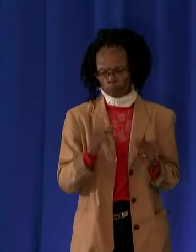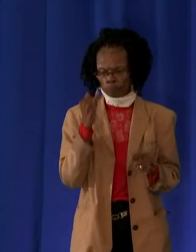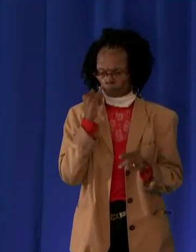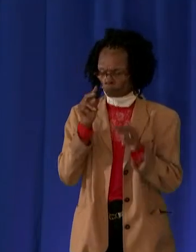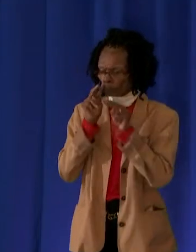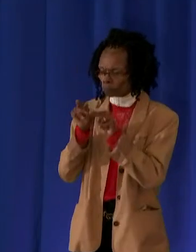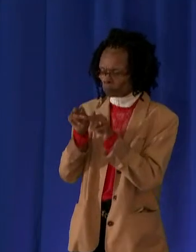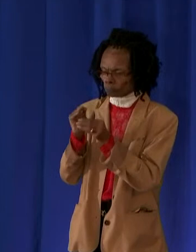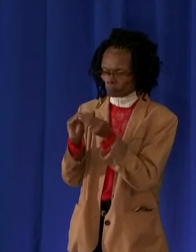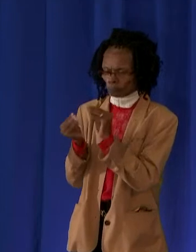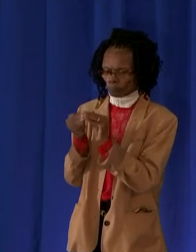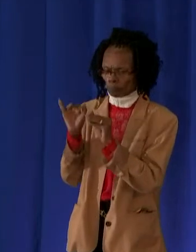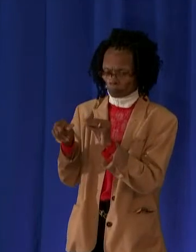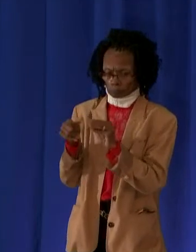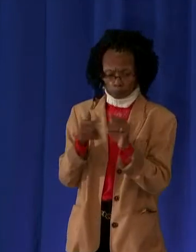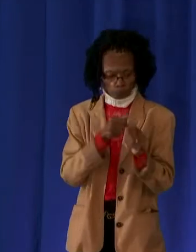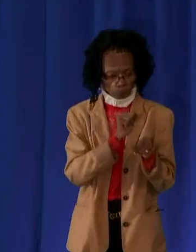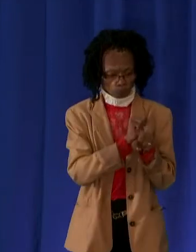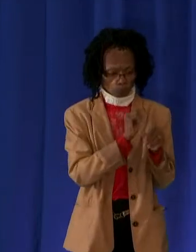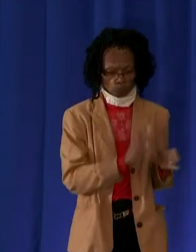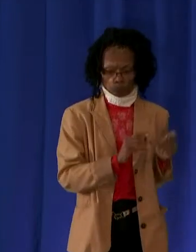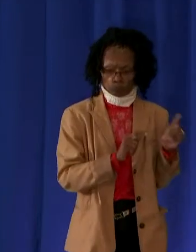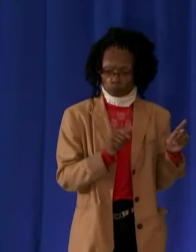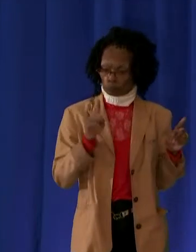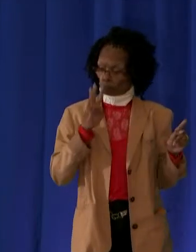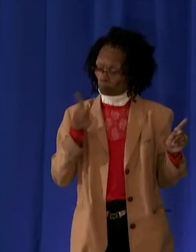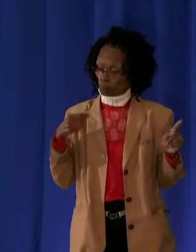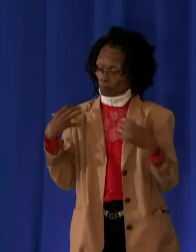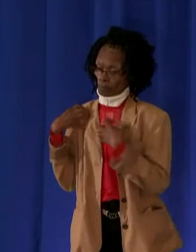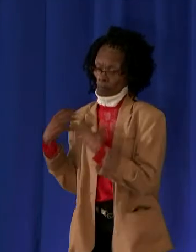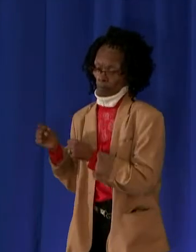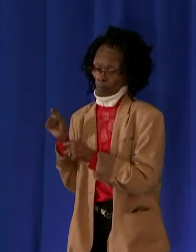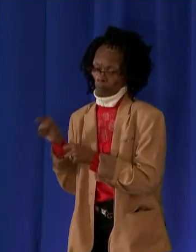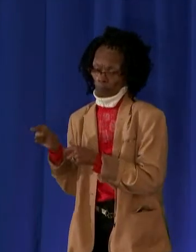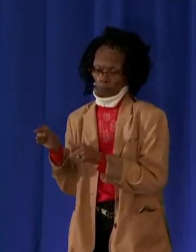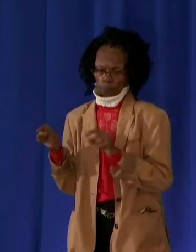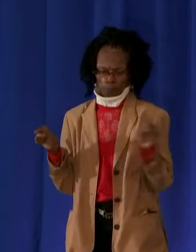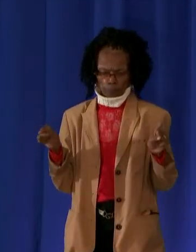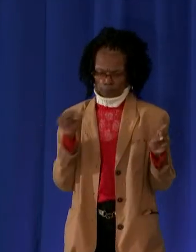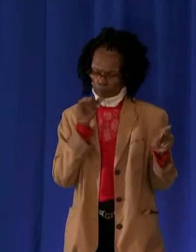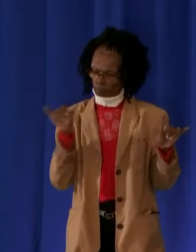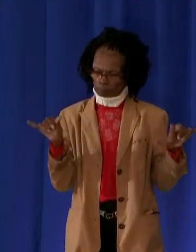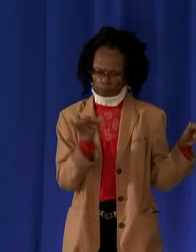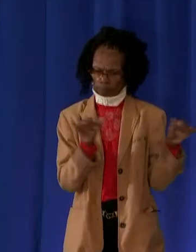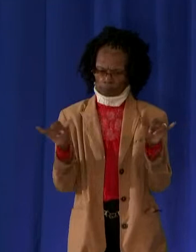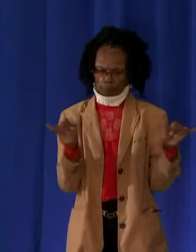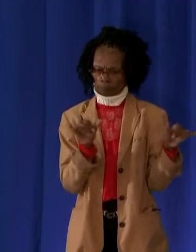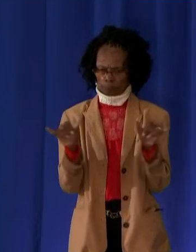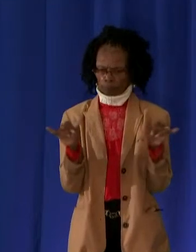healthcare workers, not DC government employees, doctors, nurses, and whatnot, there doesn't seem to be the same